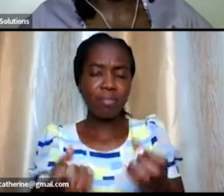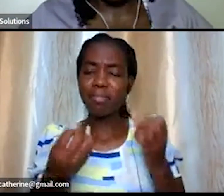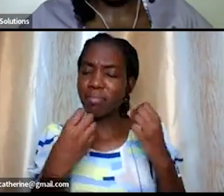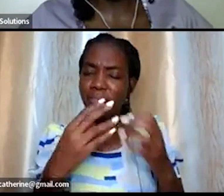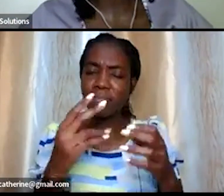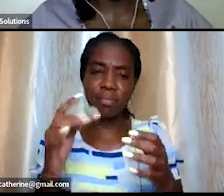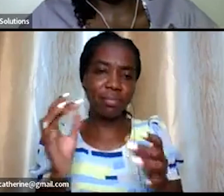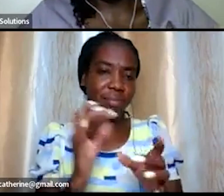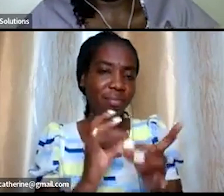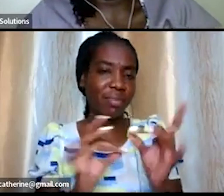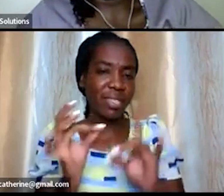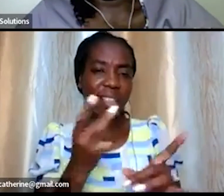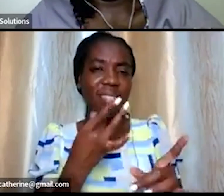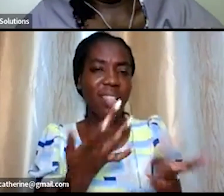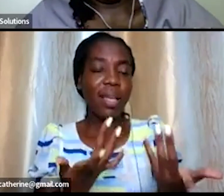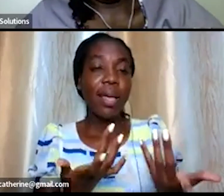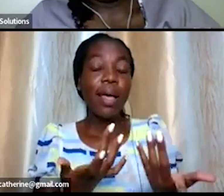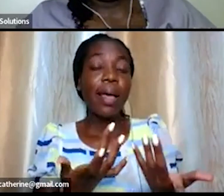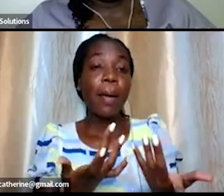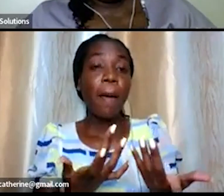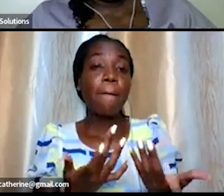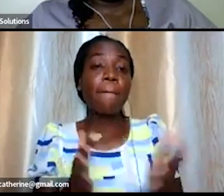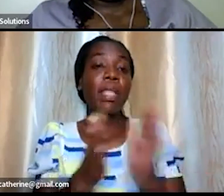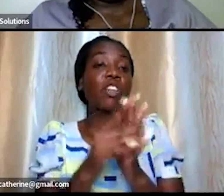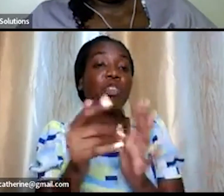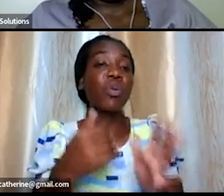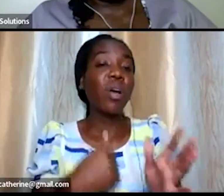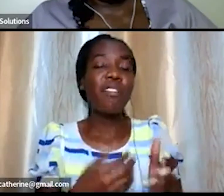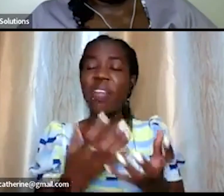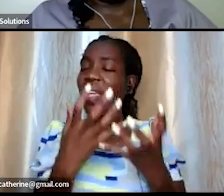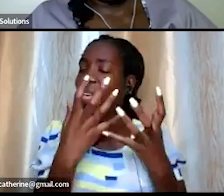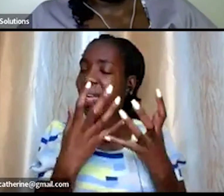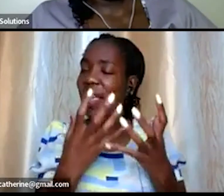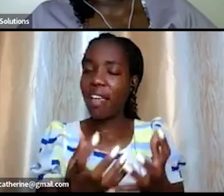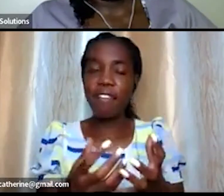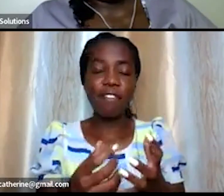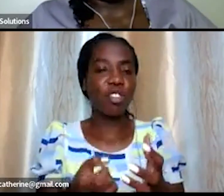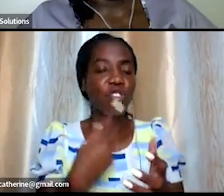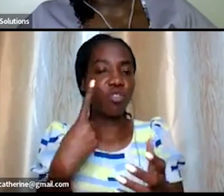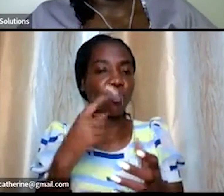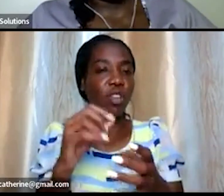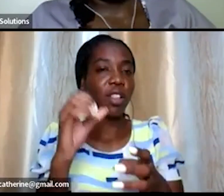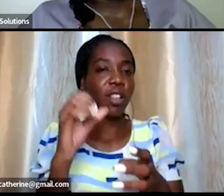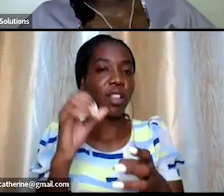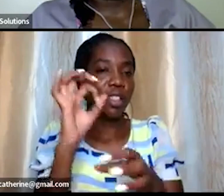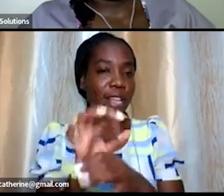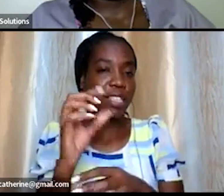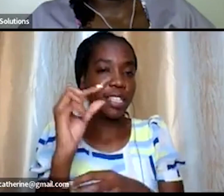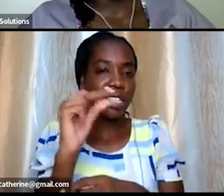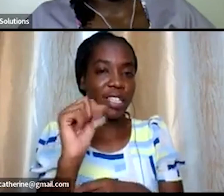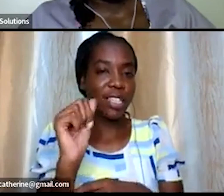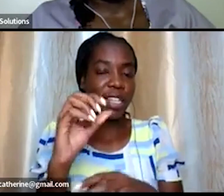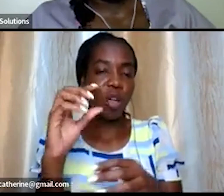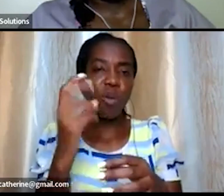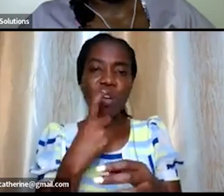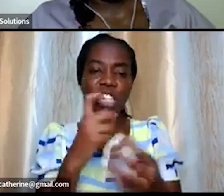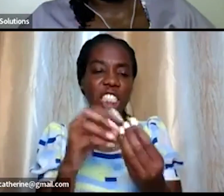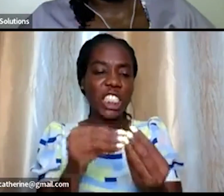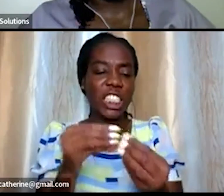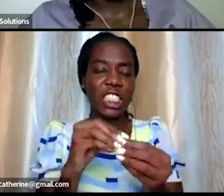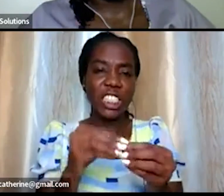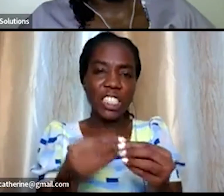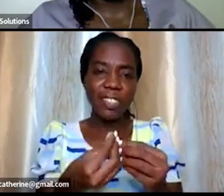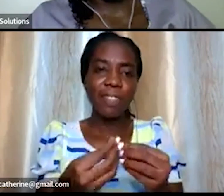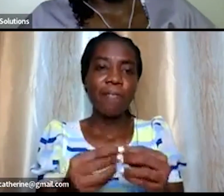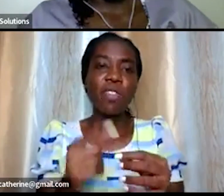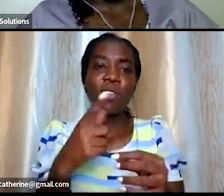spices. So imagine you have a heavy dose of garlic in your stew, and then you've eaten garlic. Do you have to go tell people, guess what?